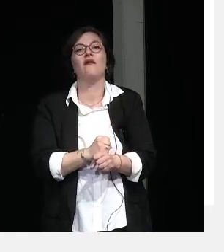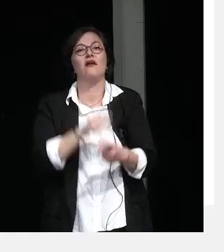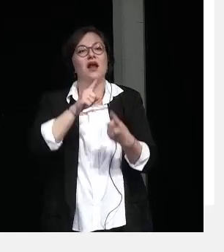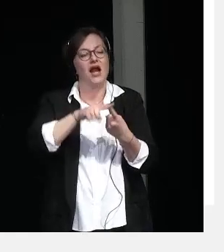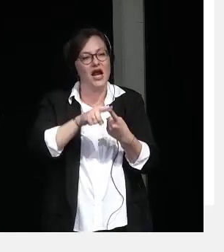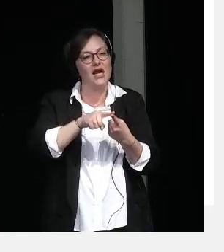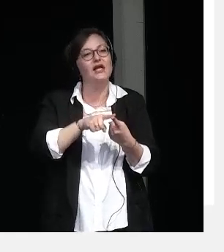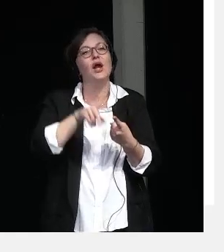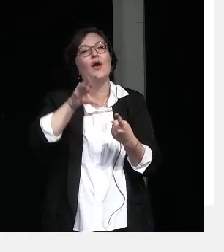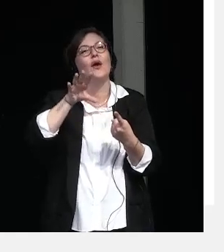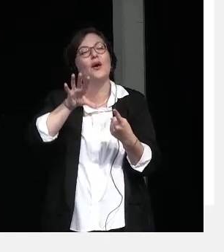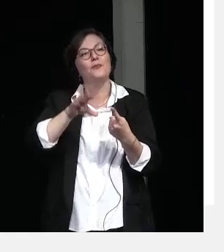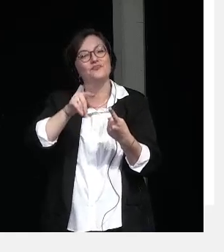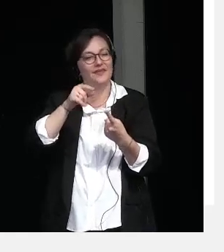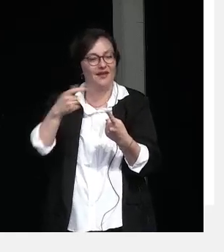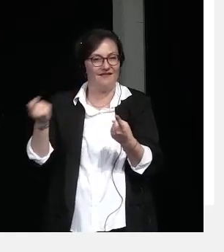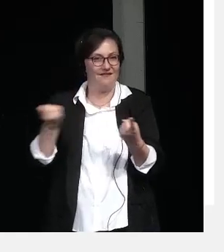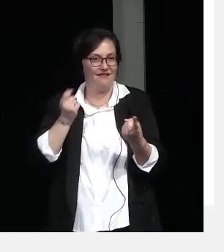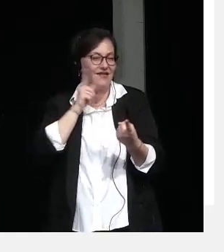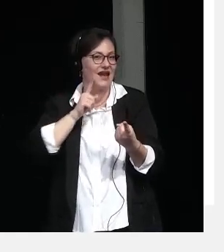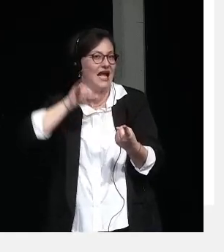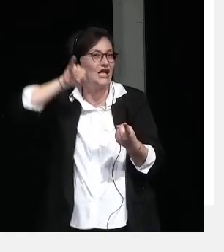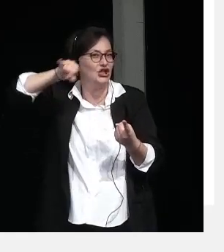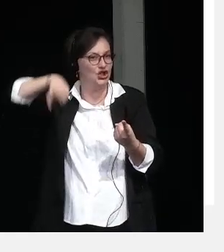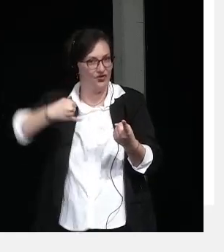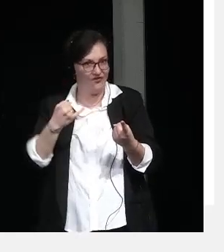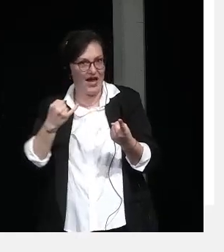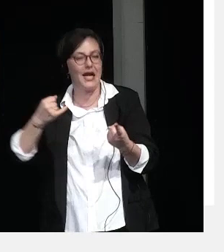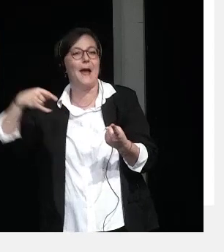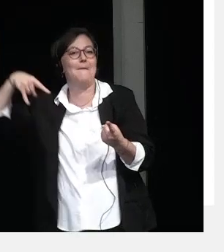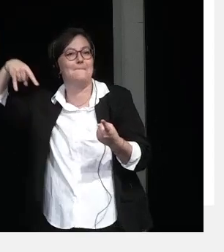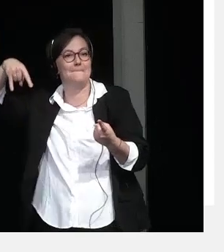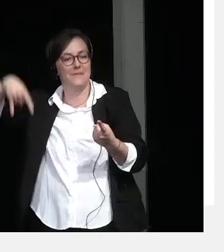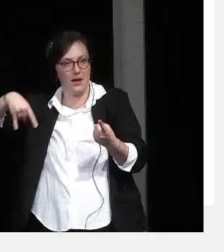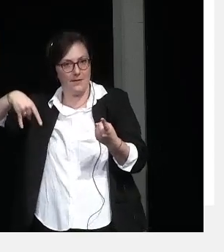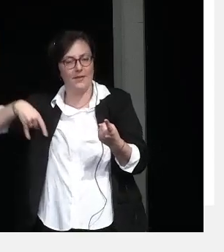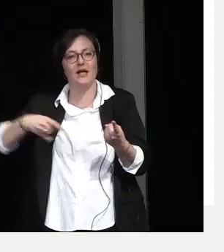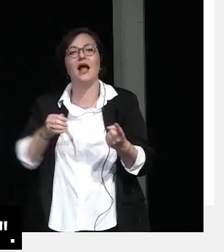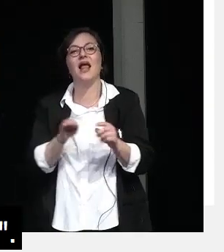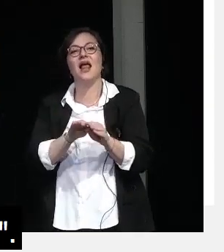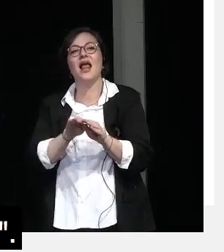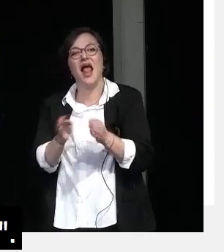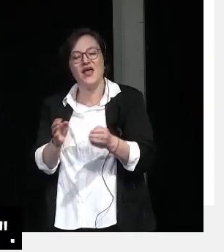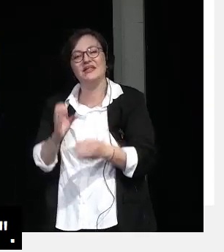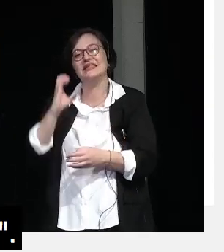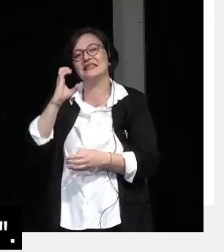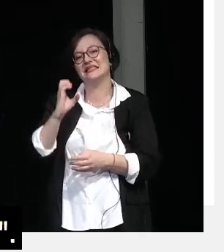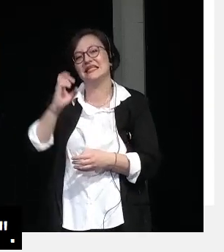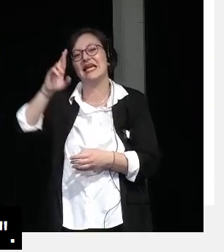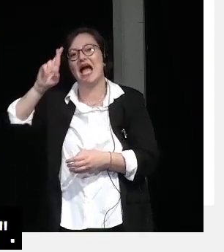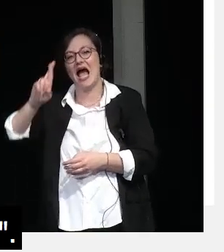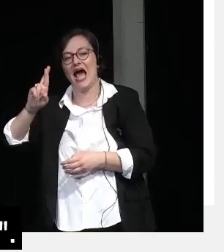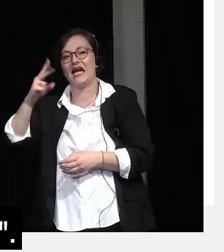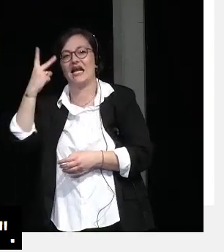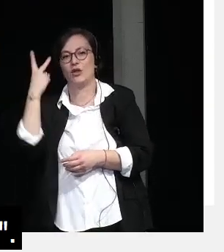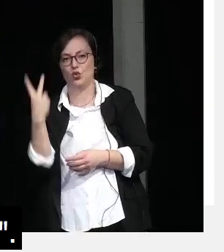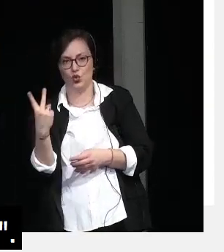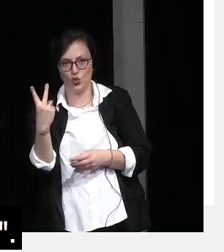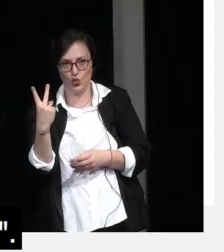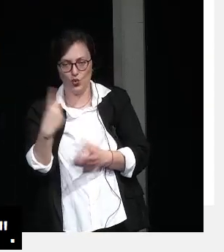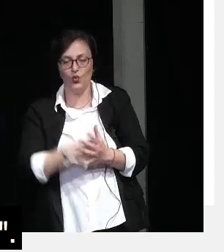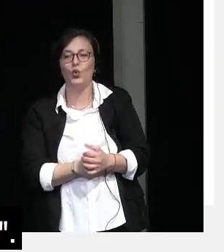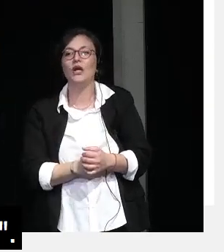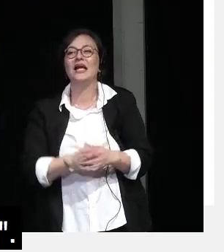museum. Anatolia. CR2 with Giovanna Brambilla on the witness stand, museum, art,